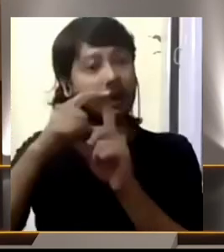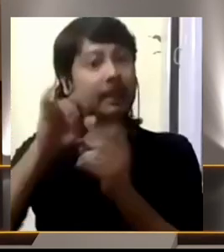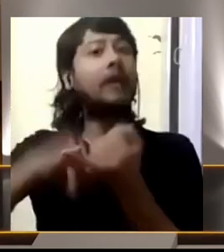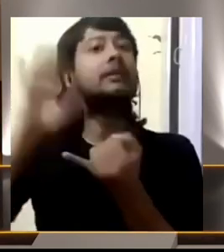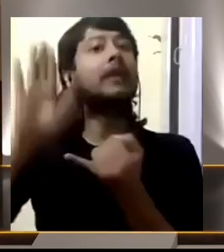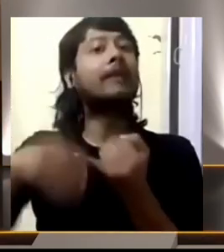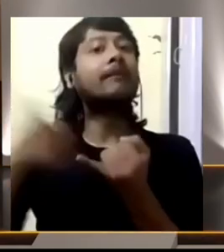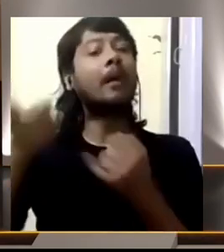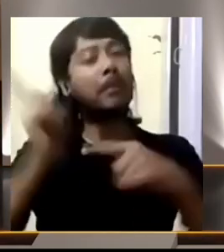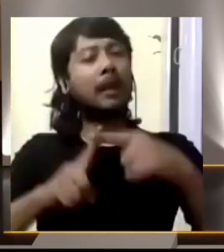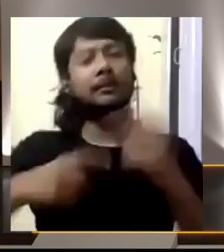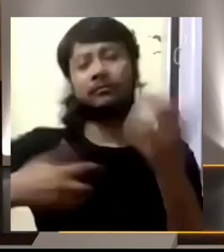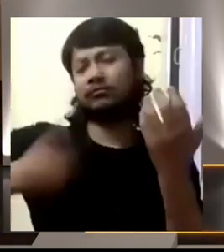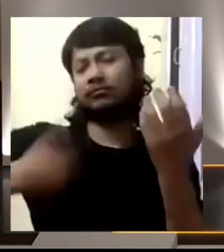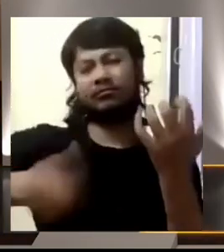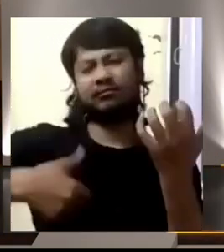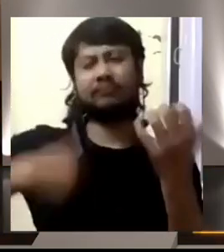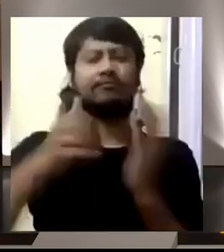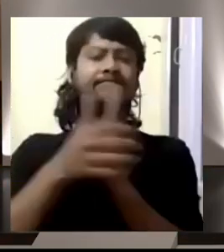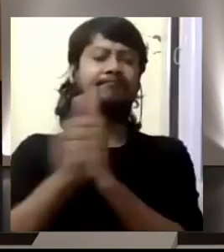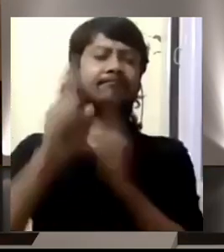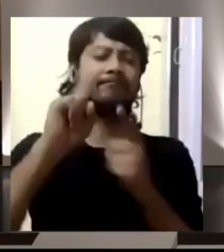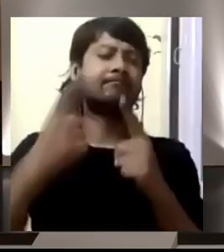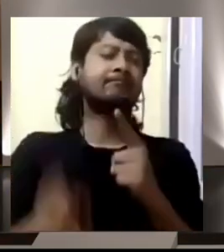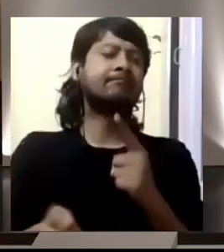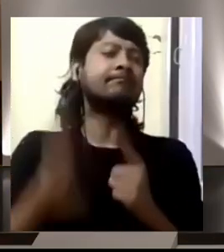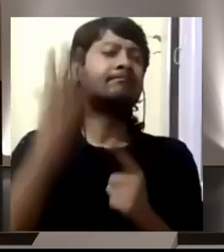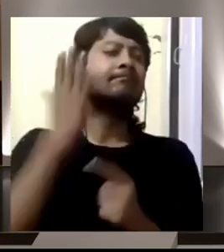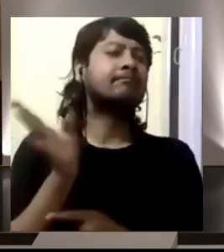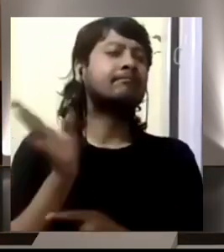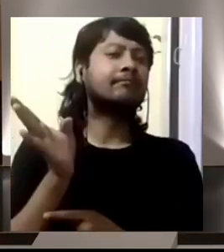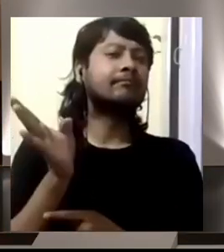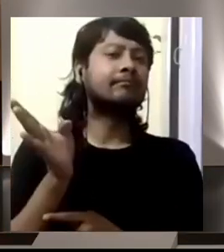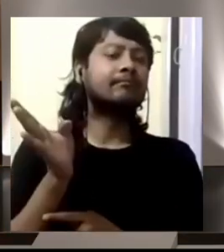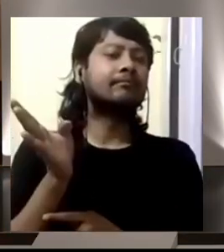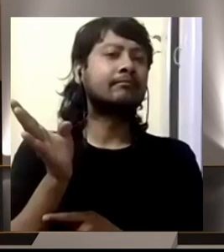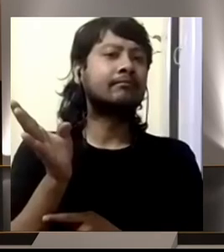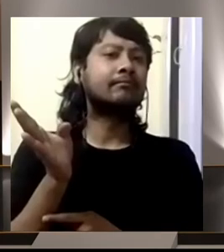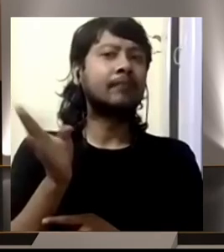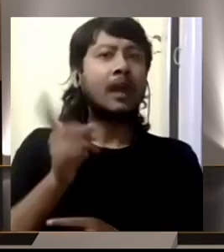today. And you'll never guess what the song he plays is called.